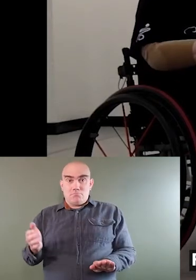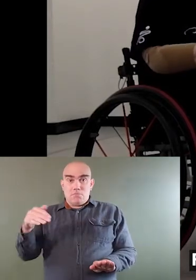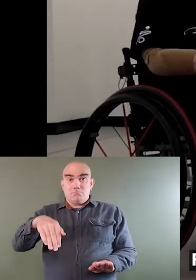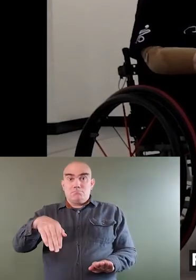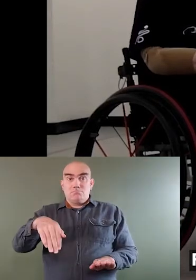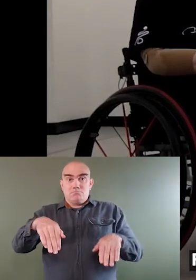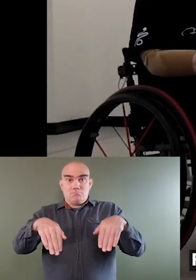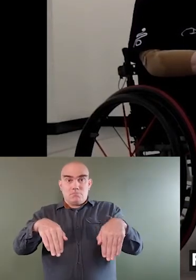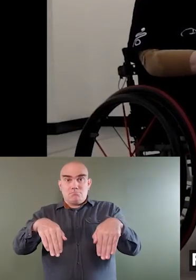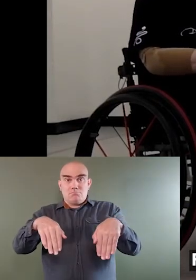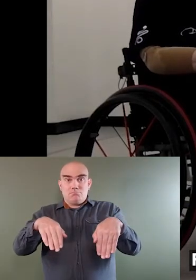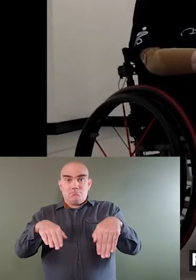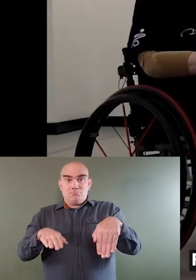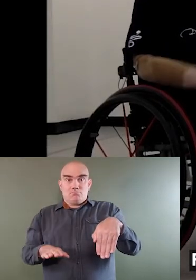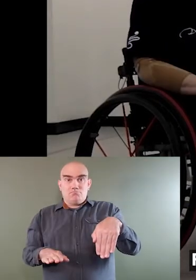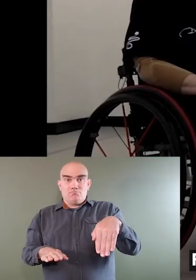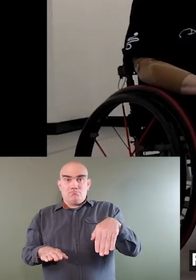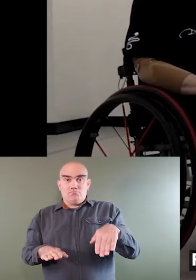2 more.